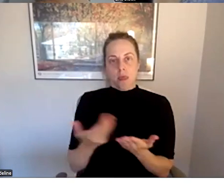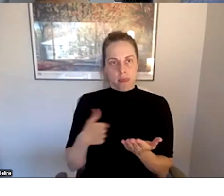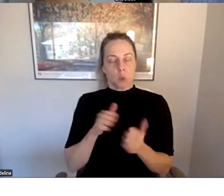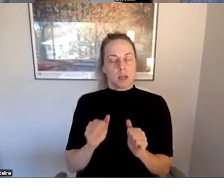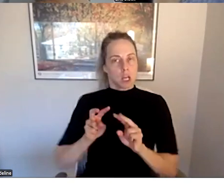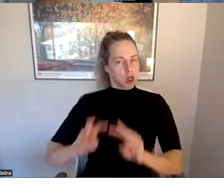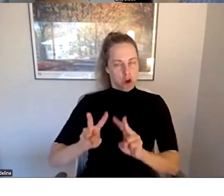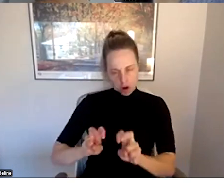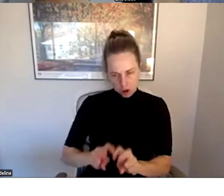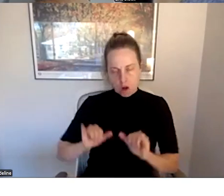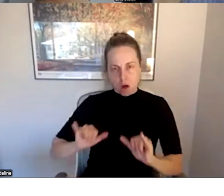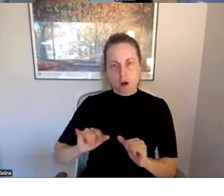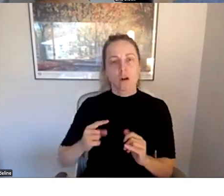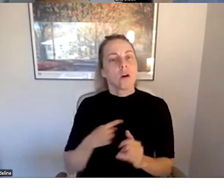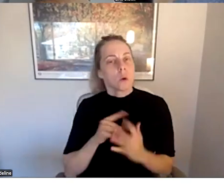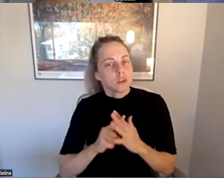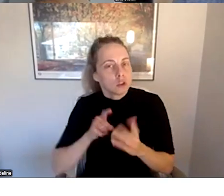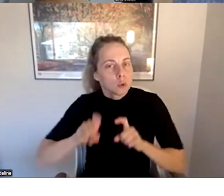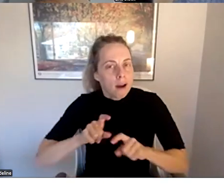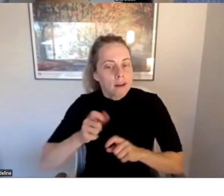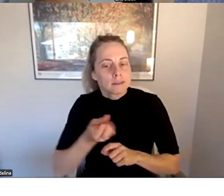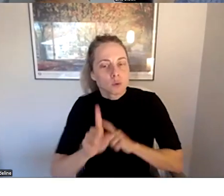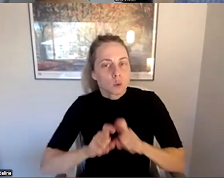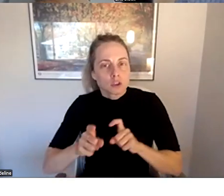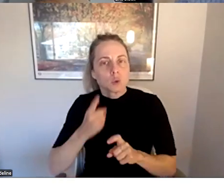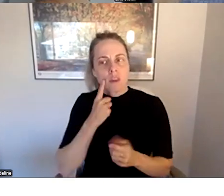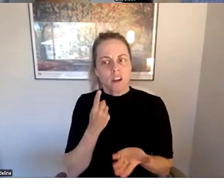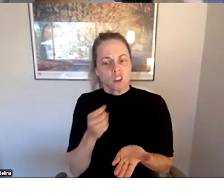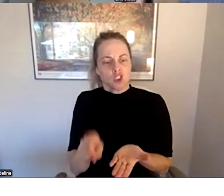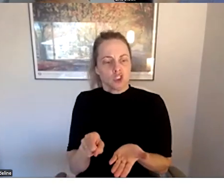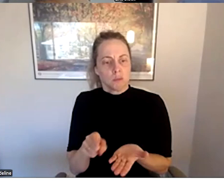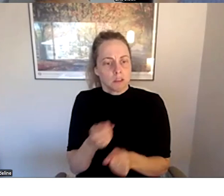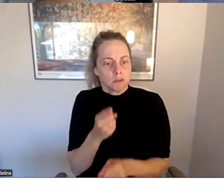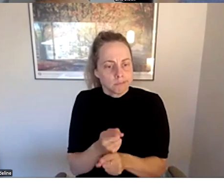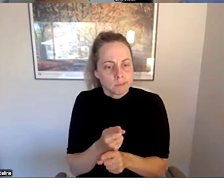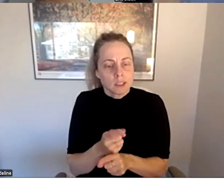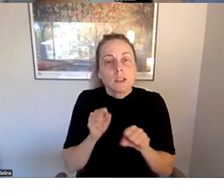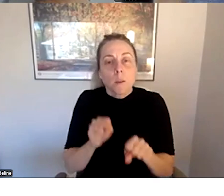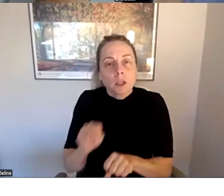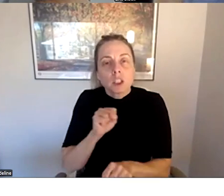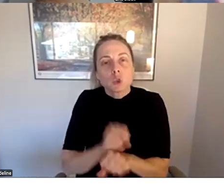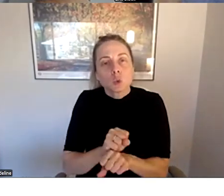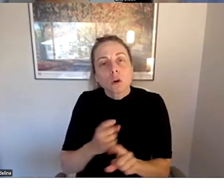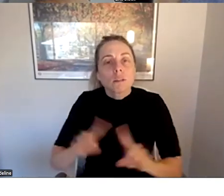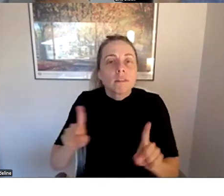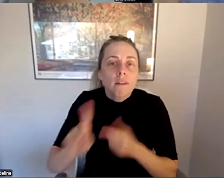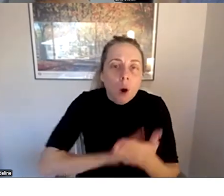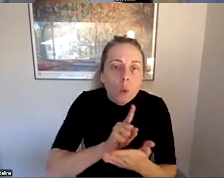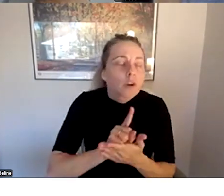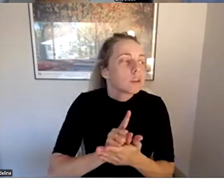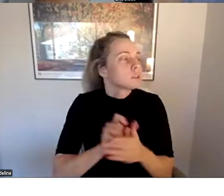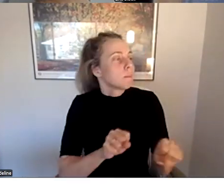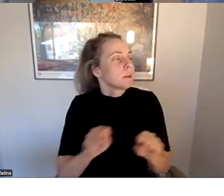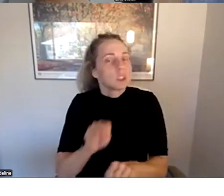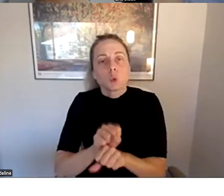ask certain questions that it believes should be correct. Ability to work off hours, ability to work weekends,